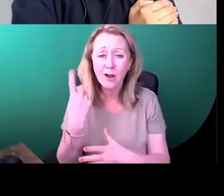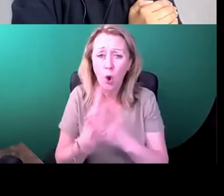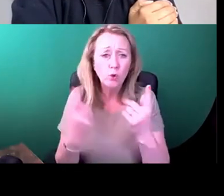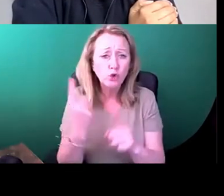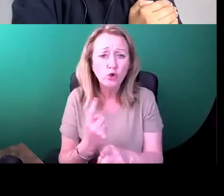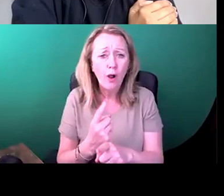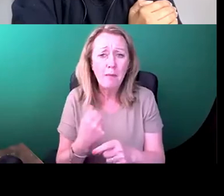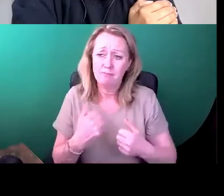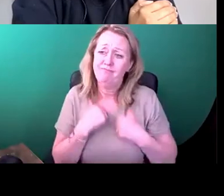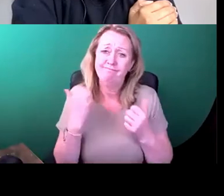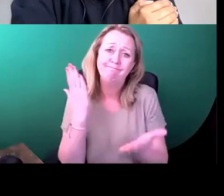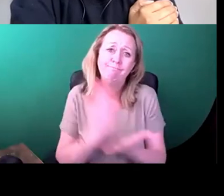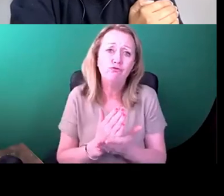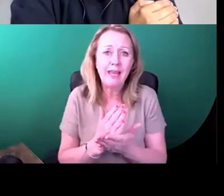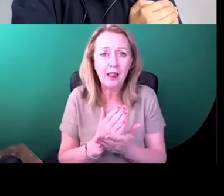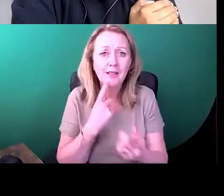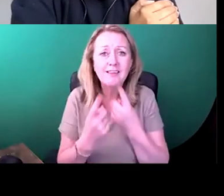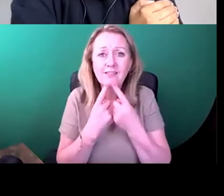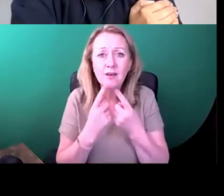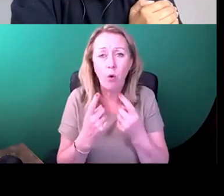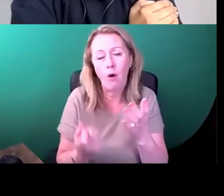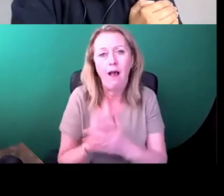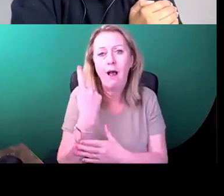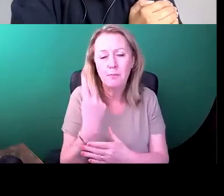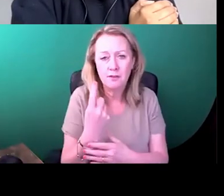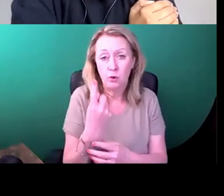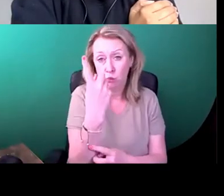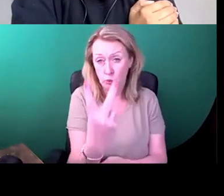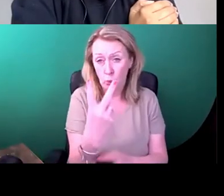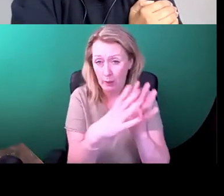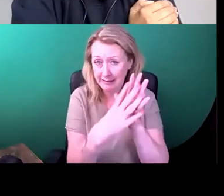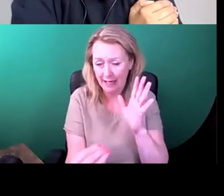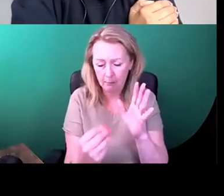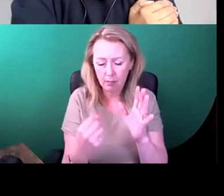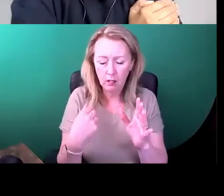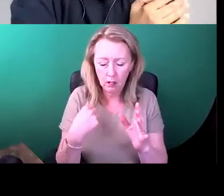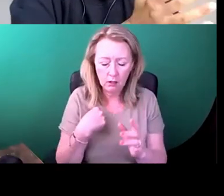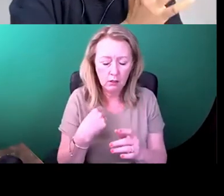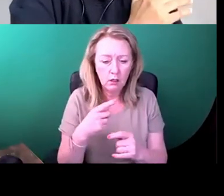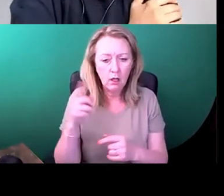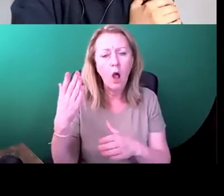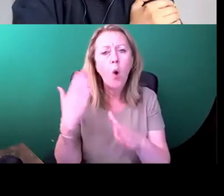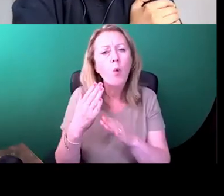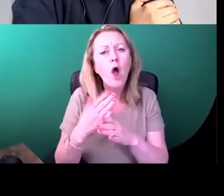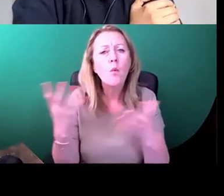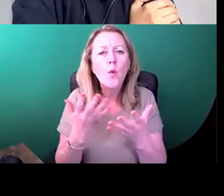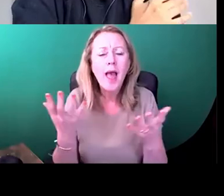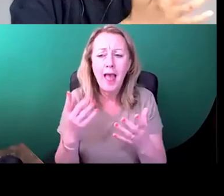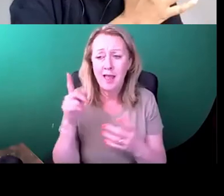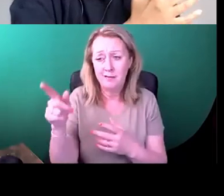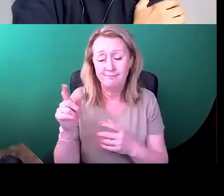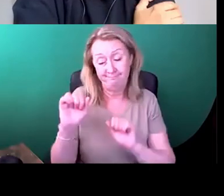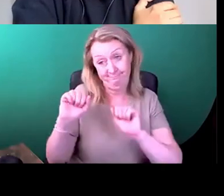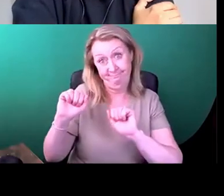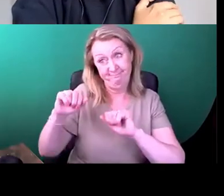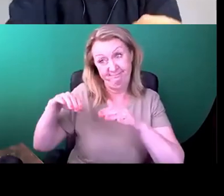giving maybe three examples. Two of the examples I'm about to give are of work that took place whilst I was working in